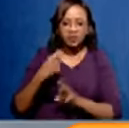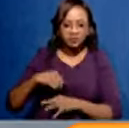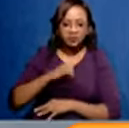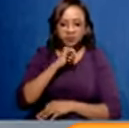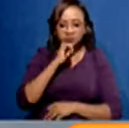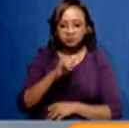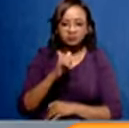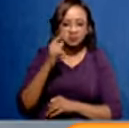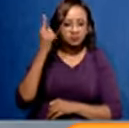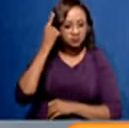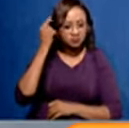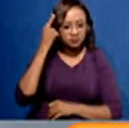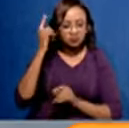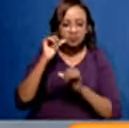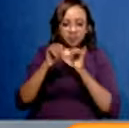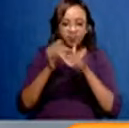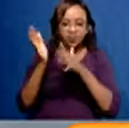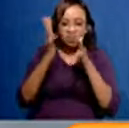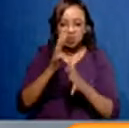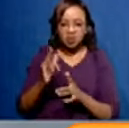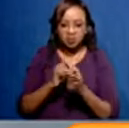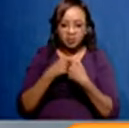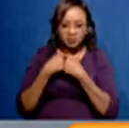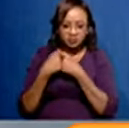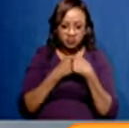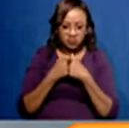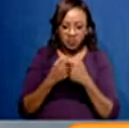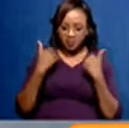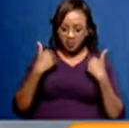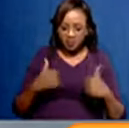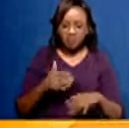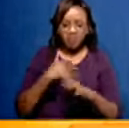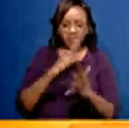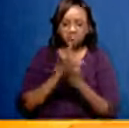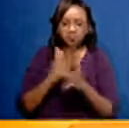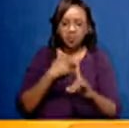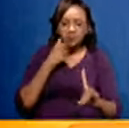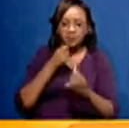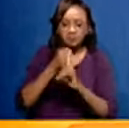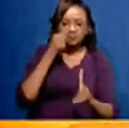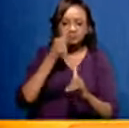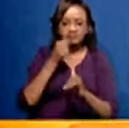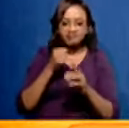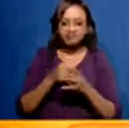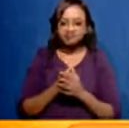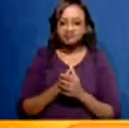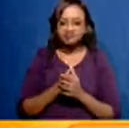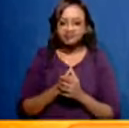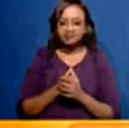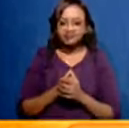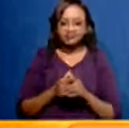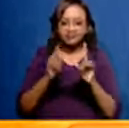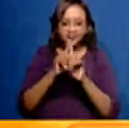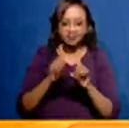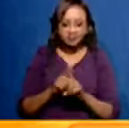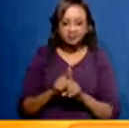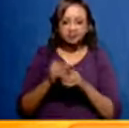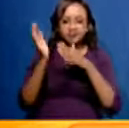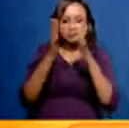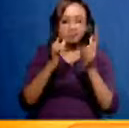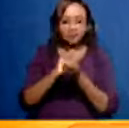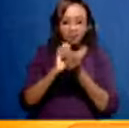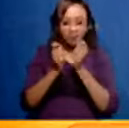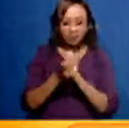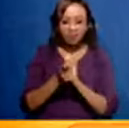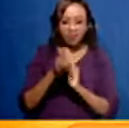the climate constraints. So I'm very impactful oriented, hence climate change is one of my core